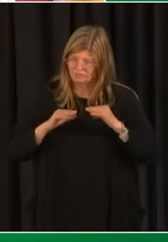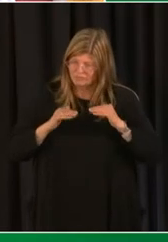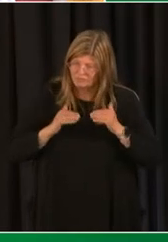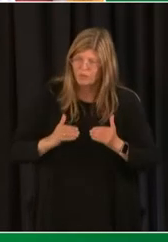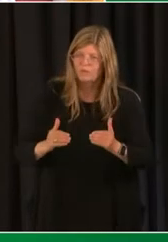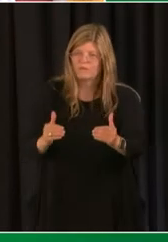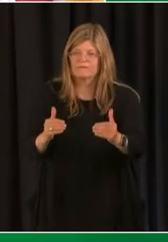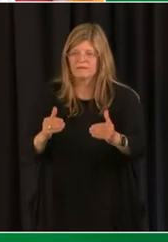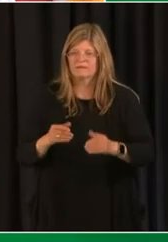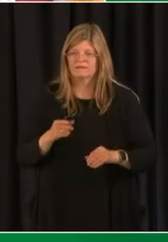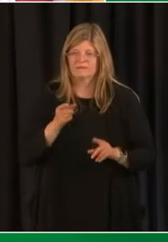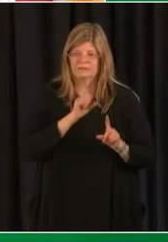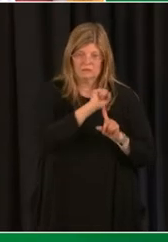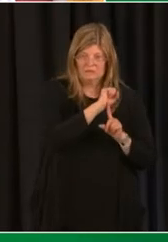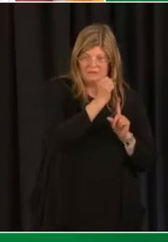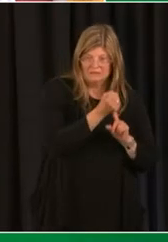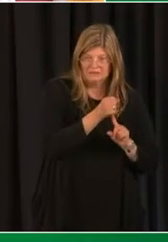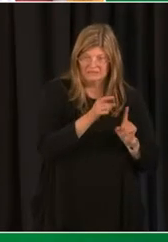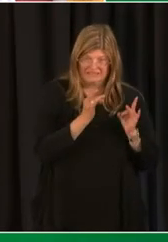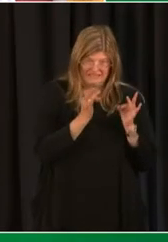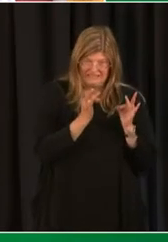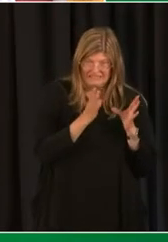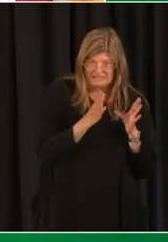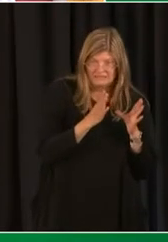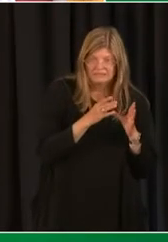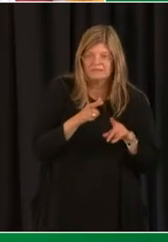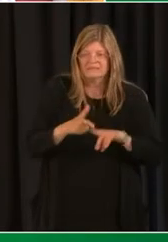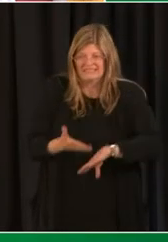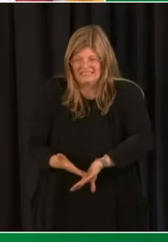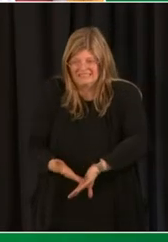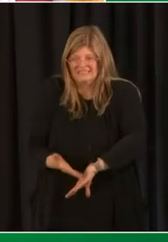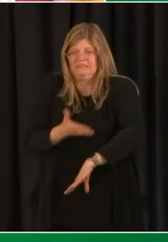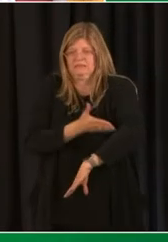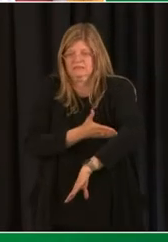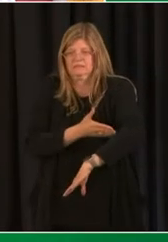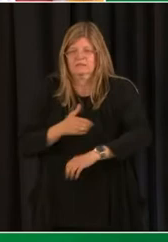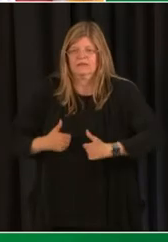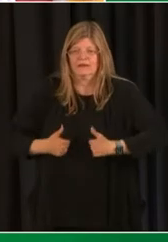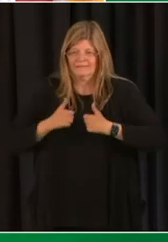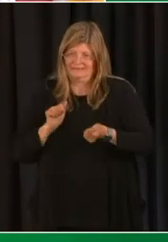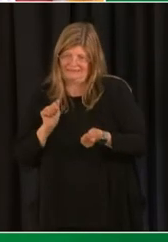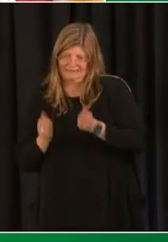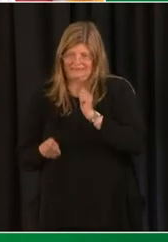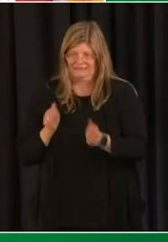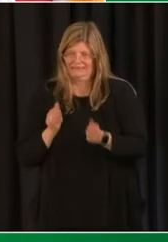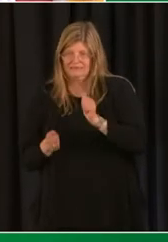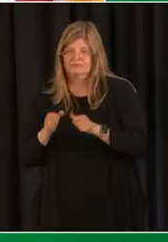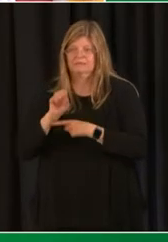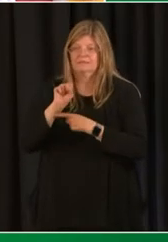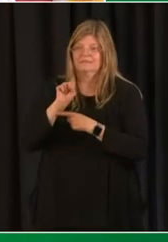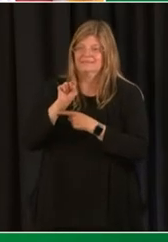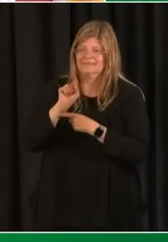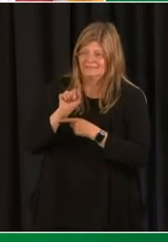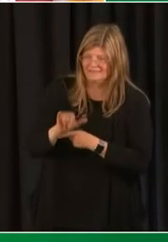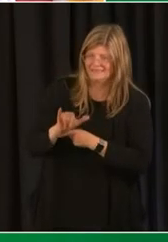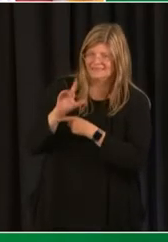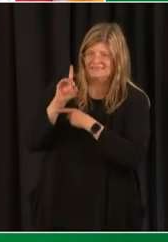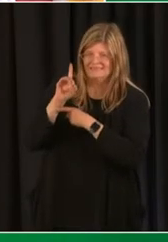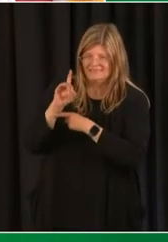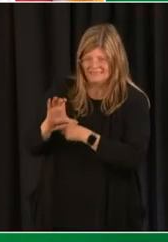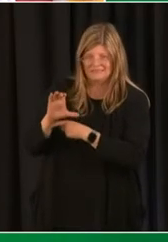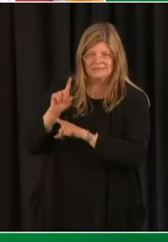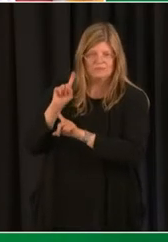serve from situational improvement to life transformation. Stay DC is